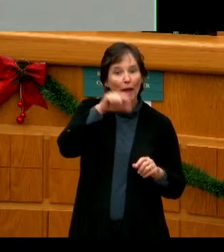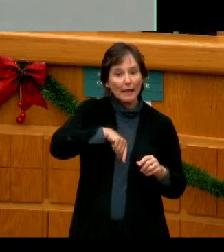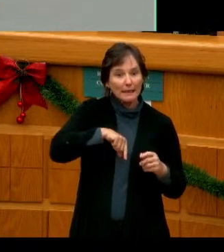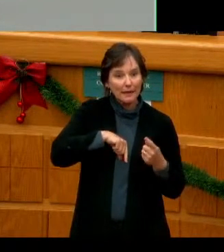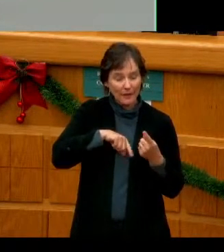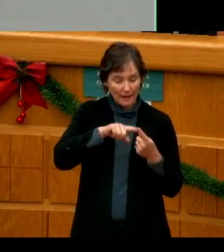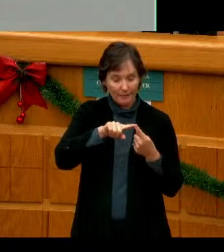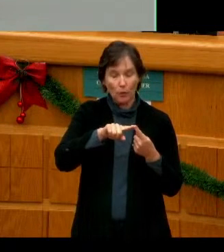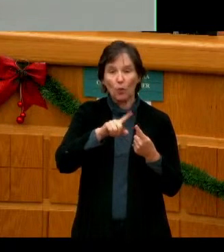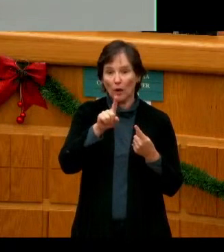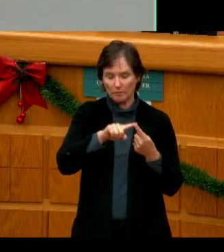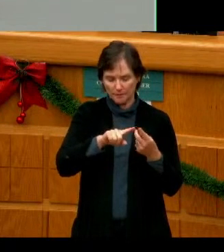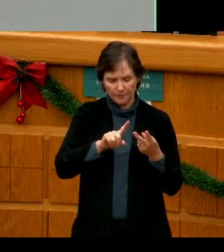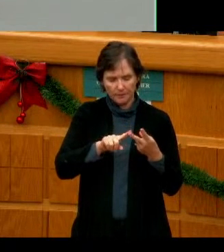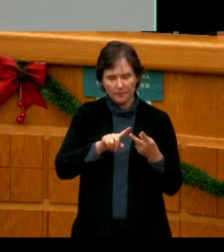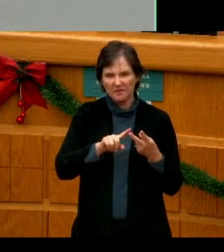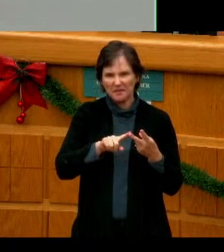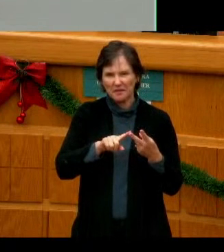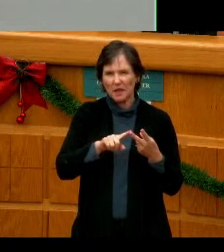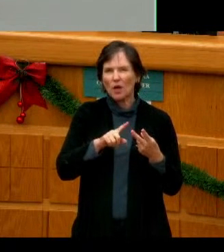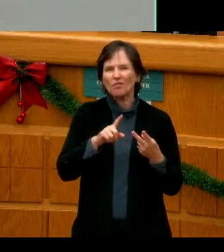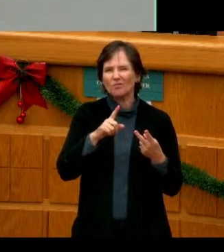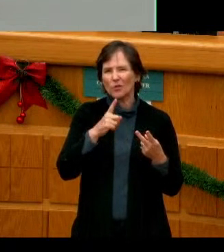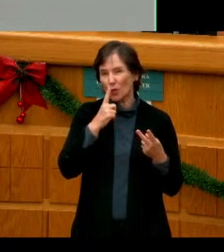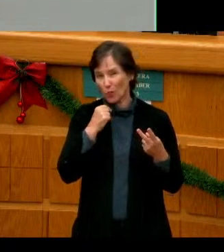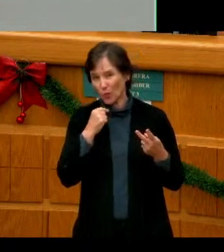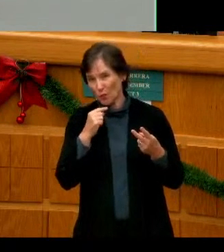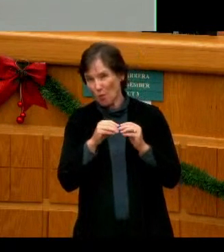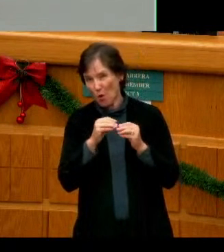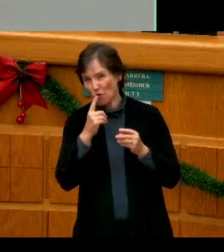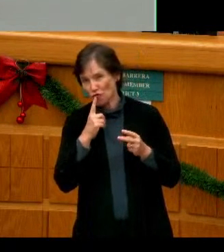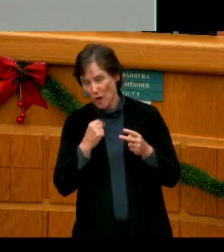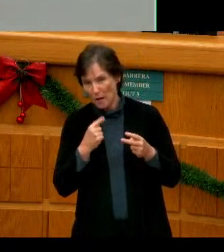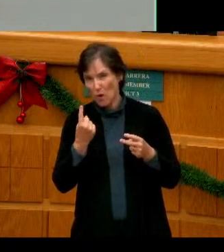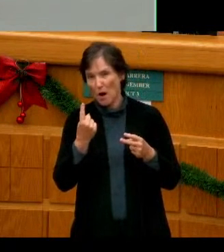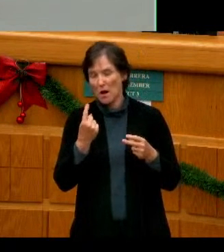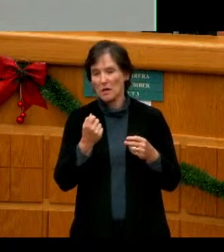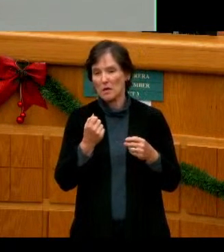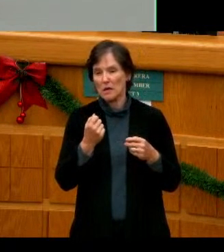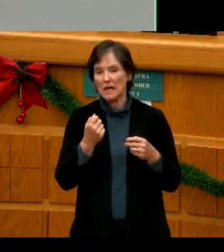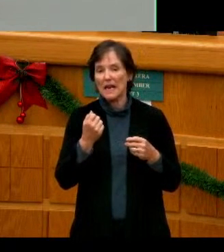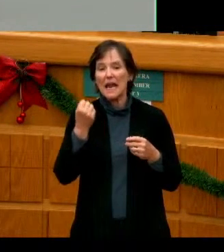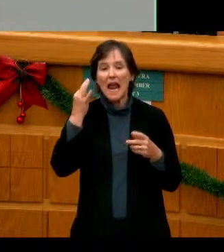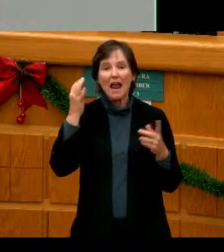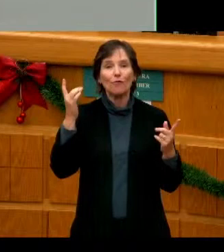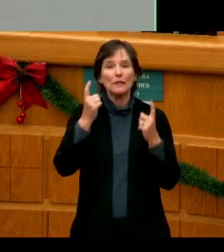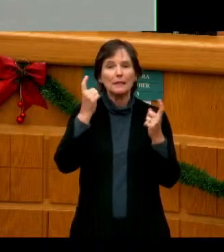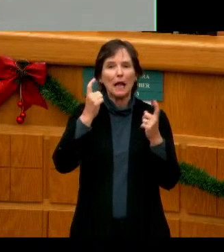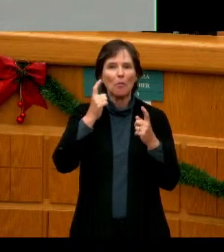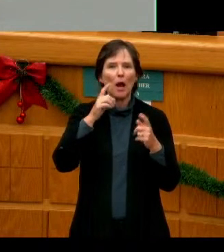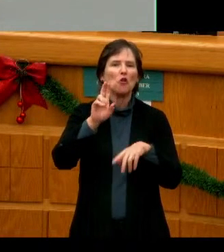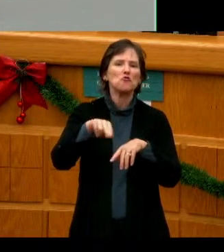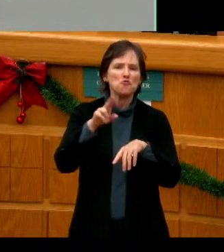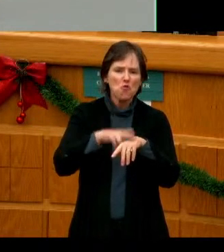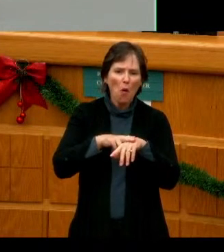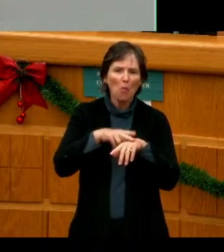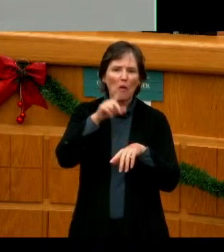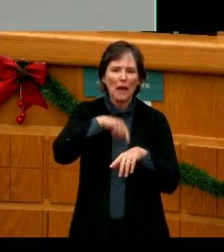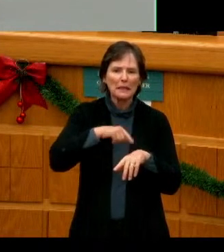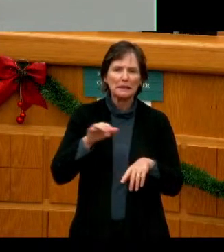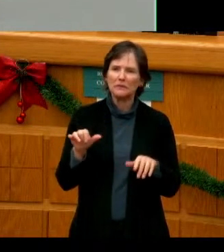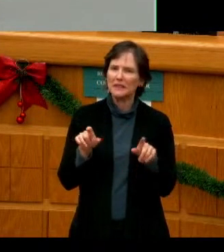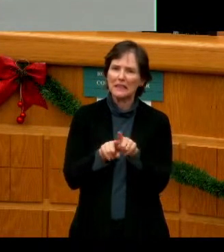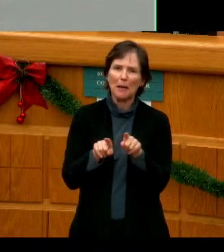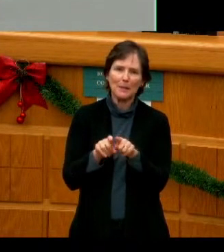Thanksgiving holiday on our projection, and the other, which is a little bit higher, the redder one, is if we